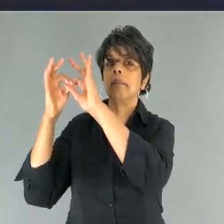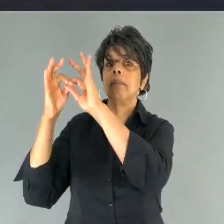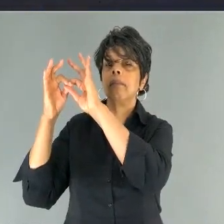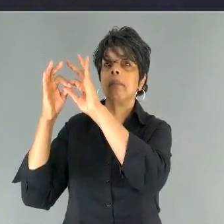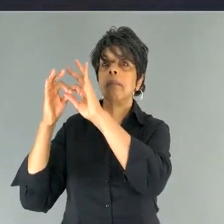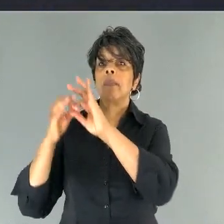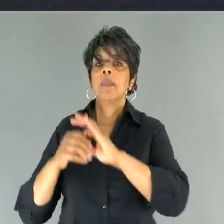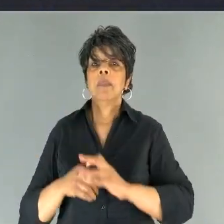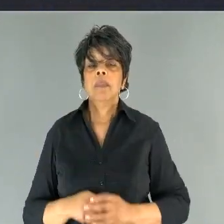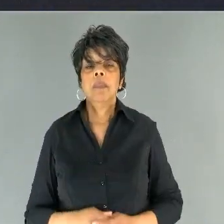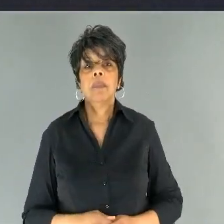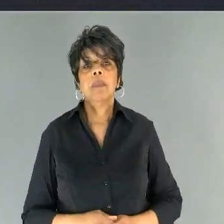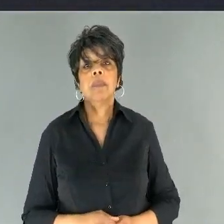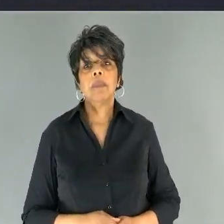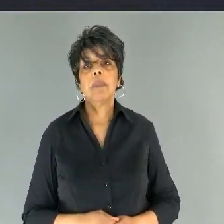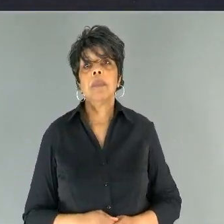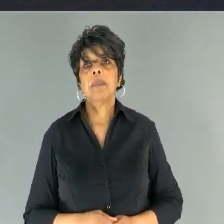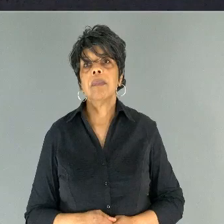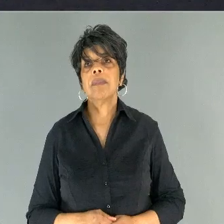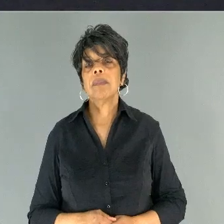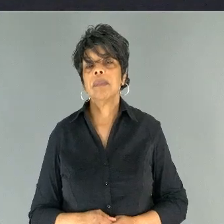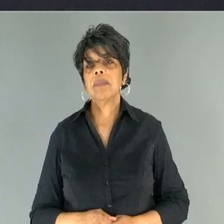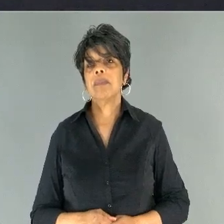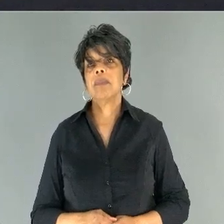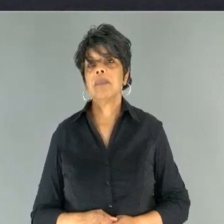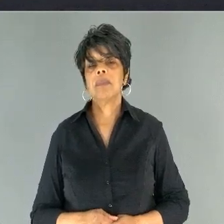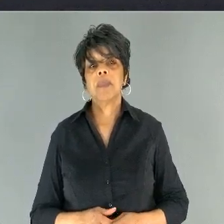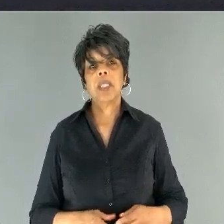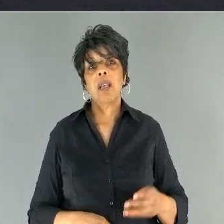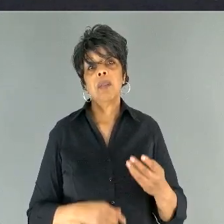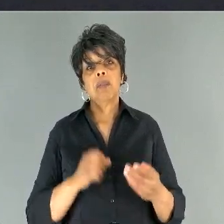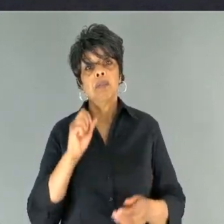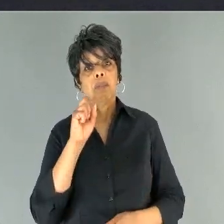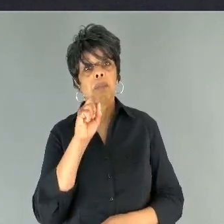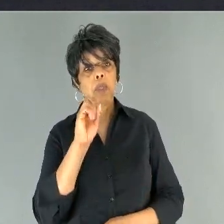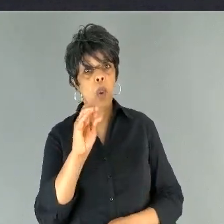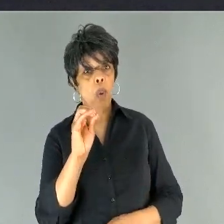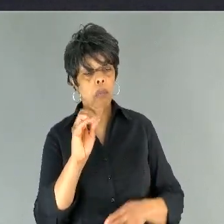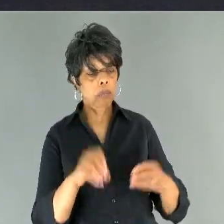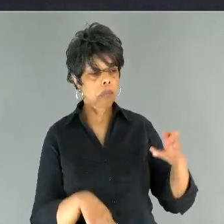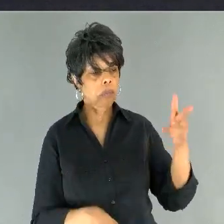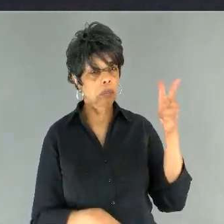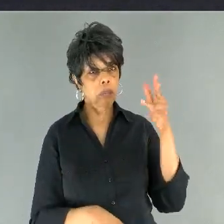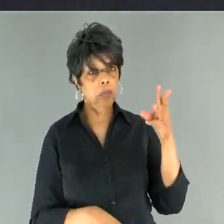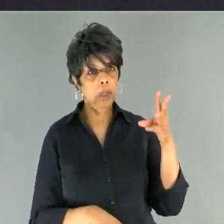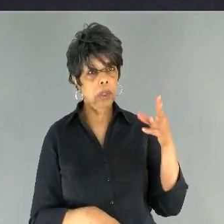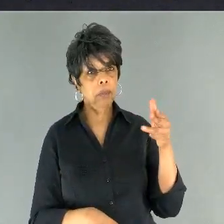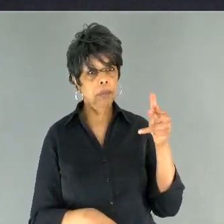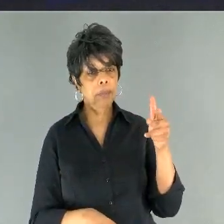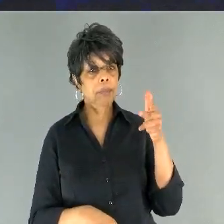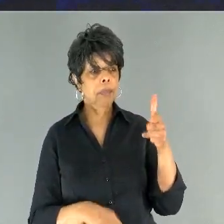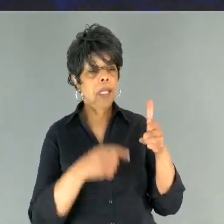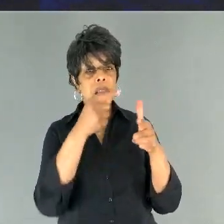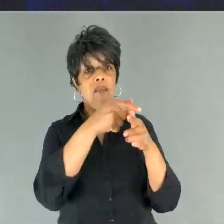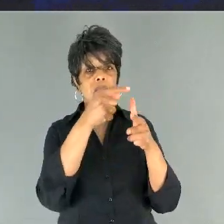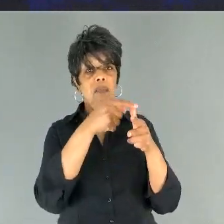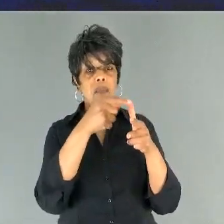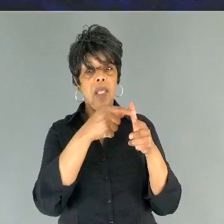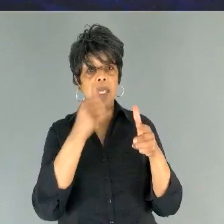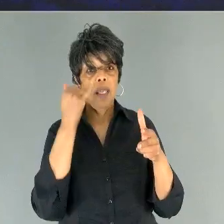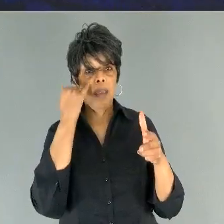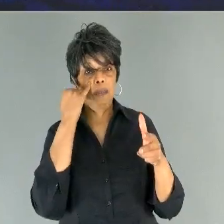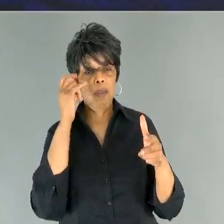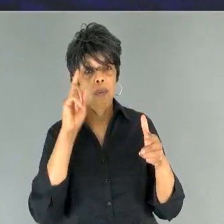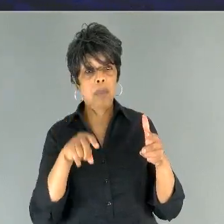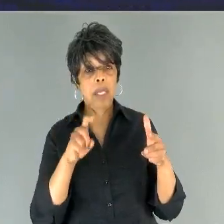coined, that the old mothers used to say, salvation assurance, and you need assurance, can you raise